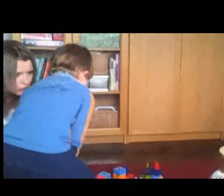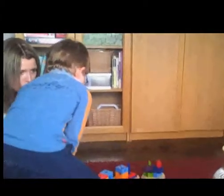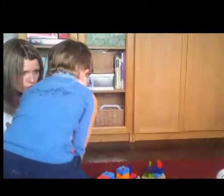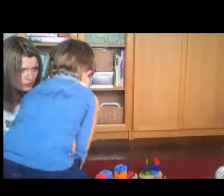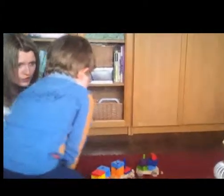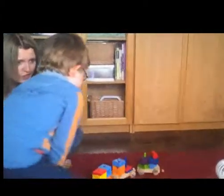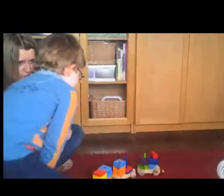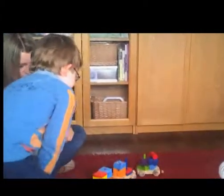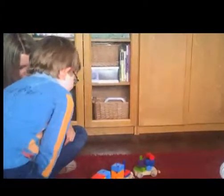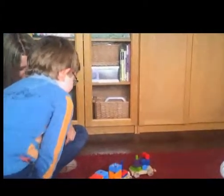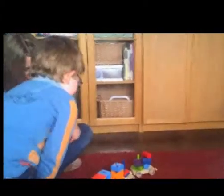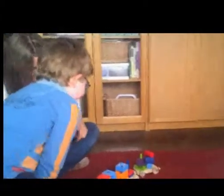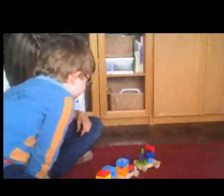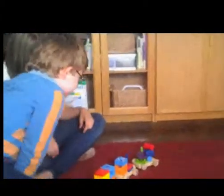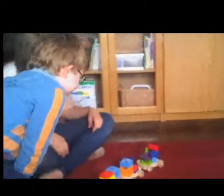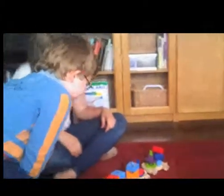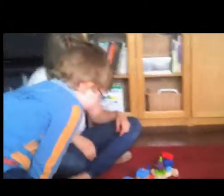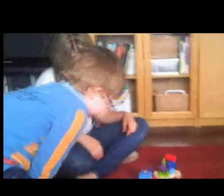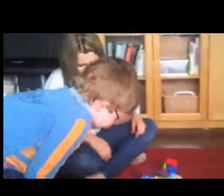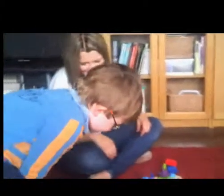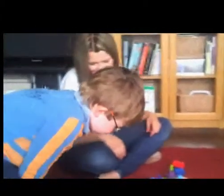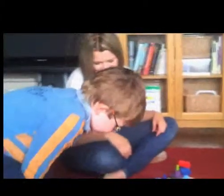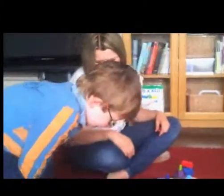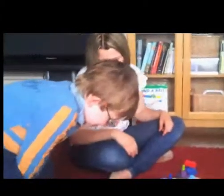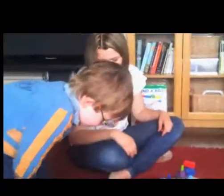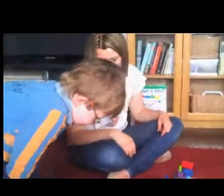Oh, we've still got a mouse.